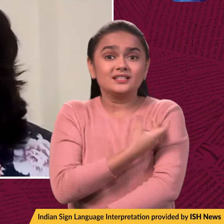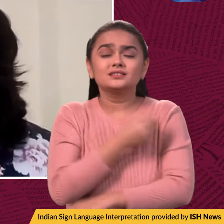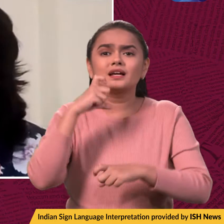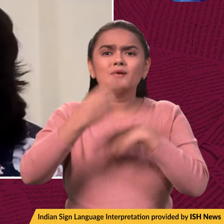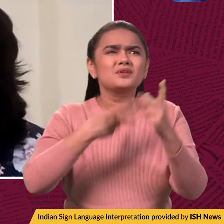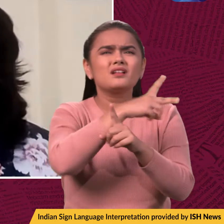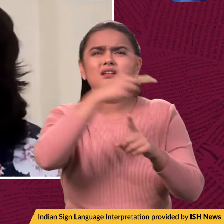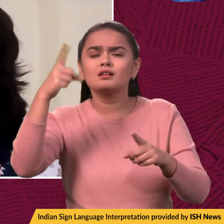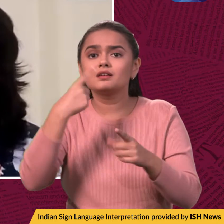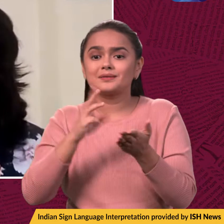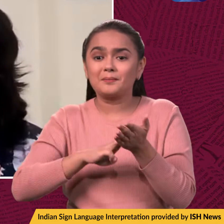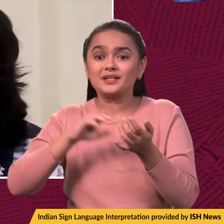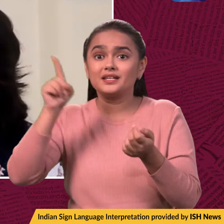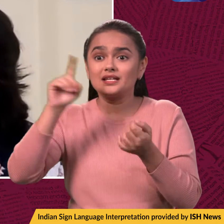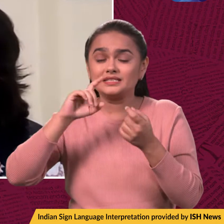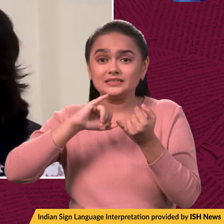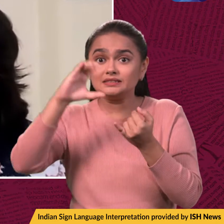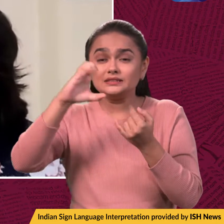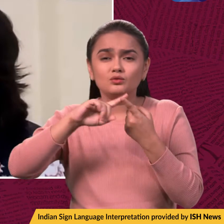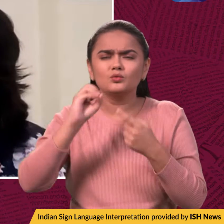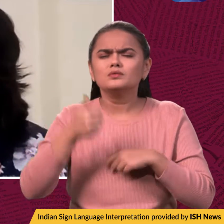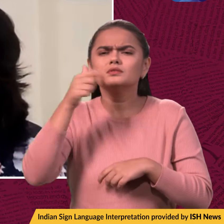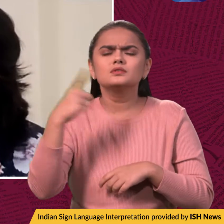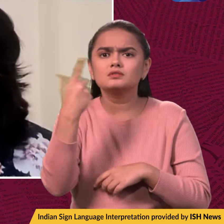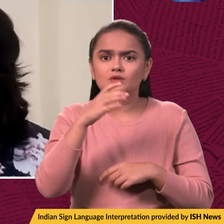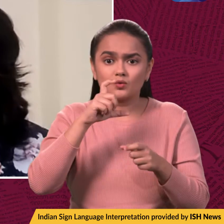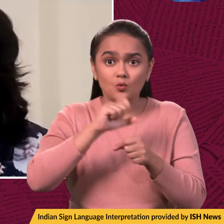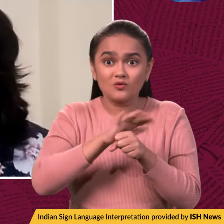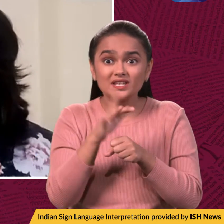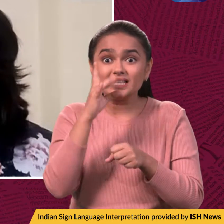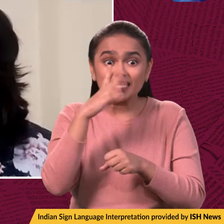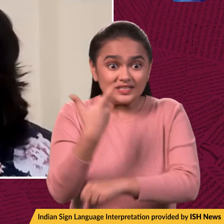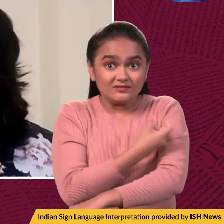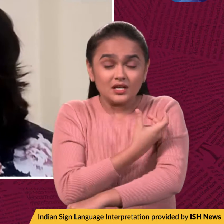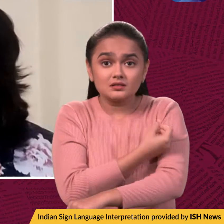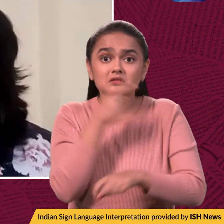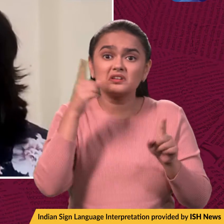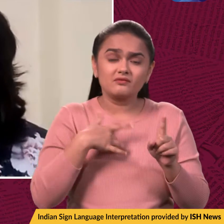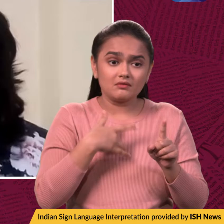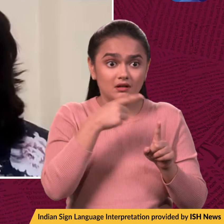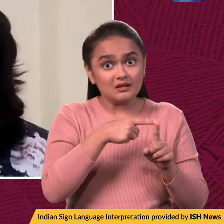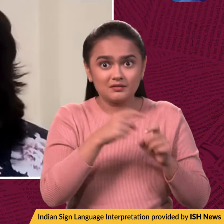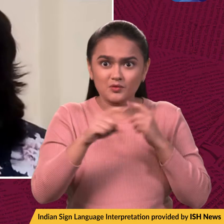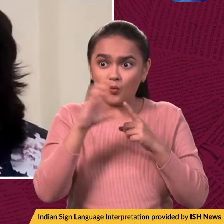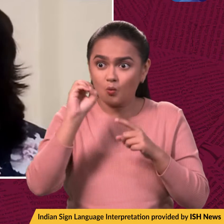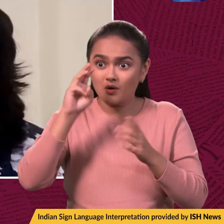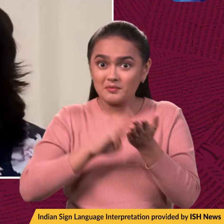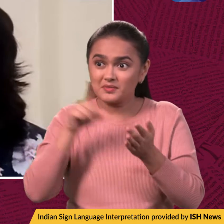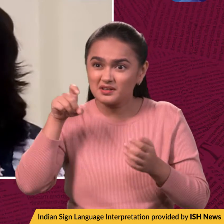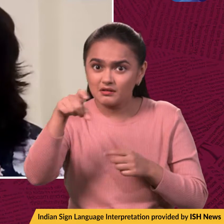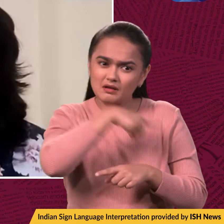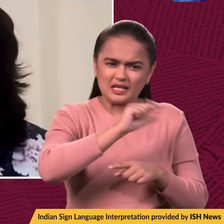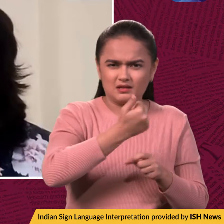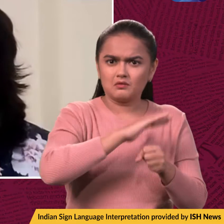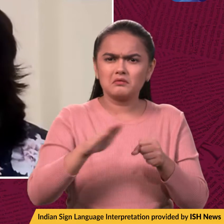said, starting with Moderna CEO, who said that COVID-19 vaccines are unlikely to be effective against the